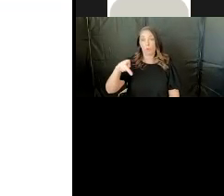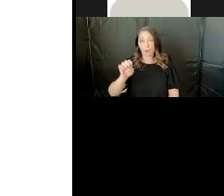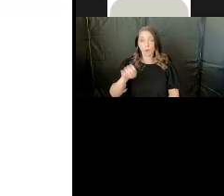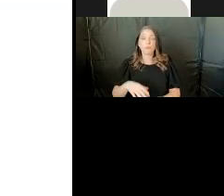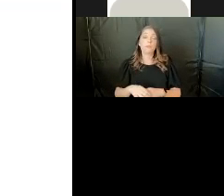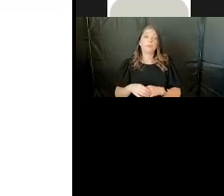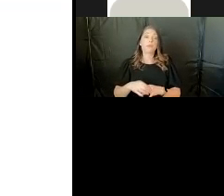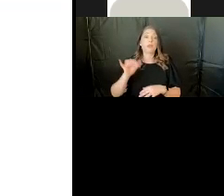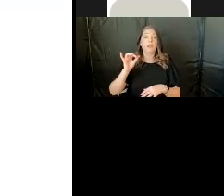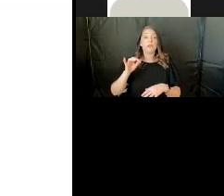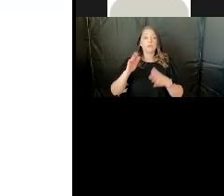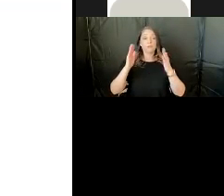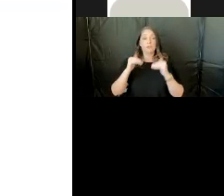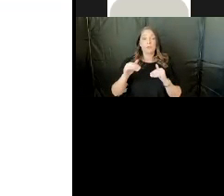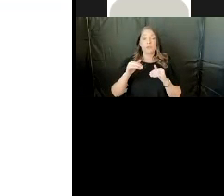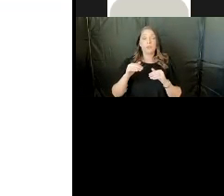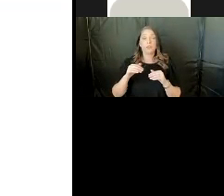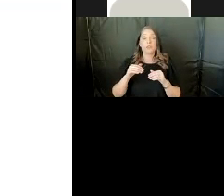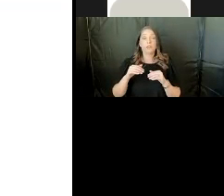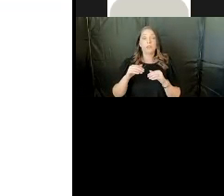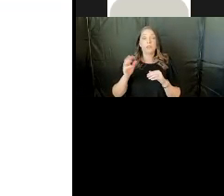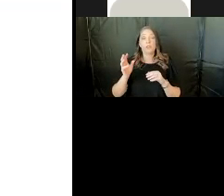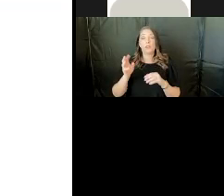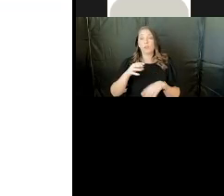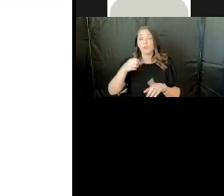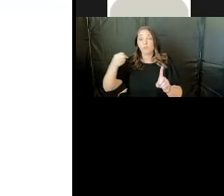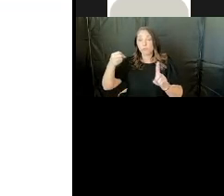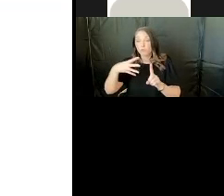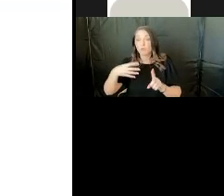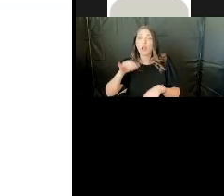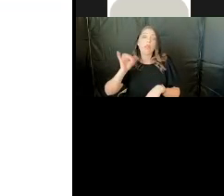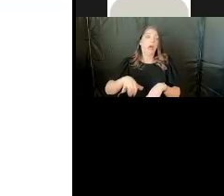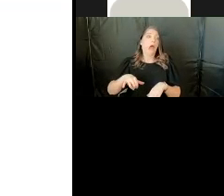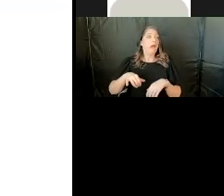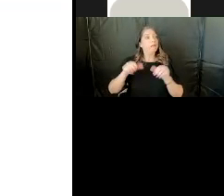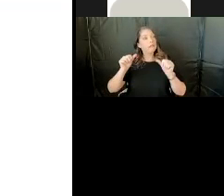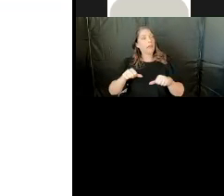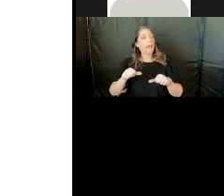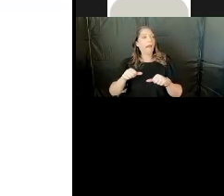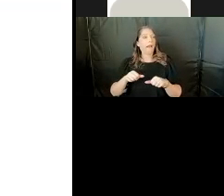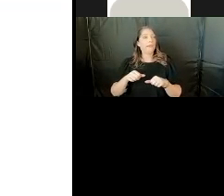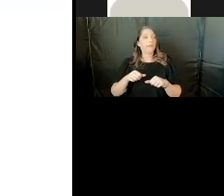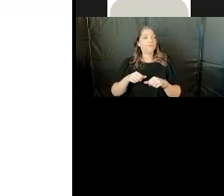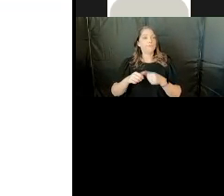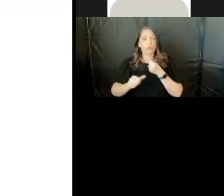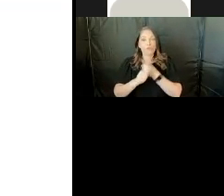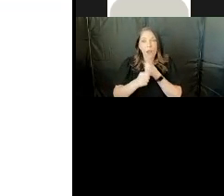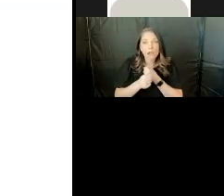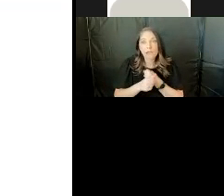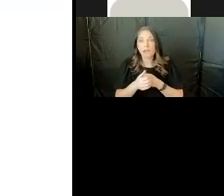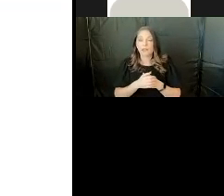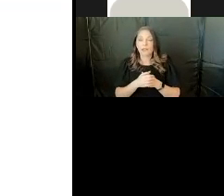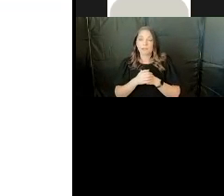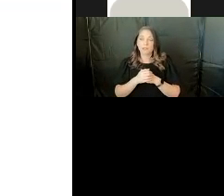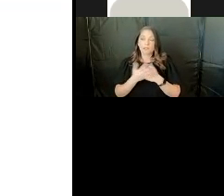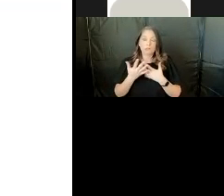which it could be causing mental pain like humiliating, intimidating, or threatening. And financial